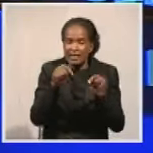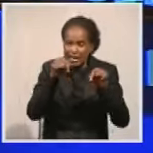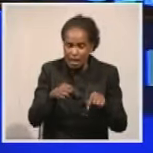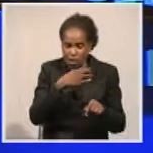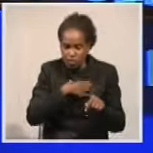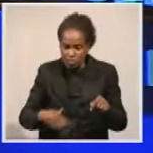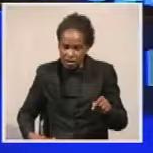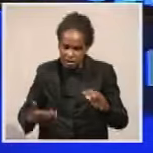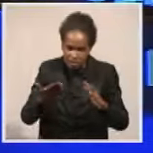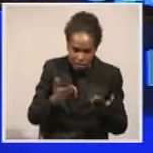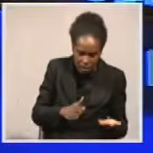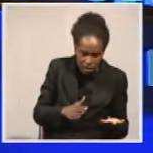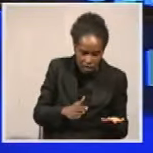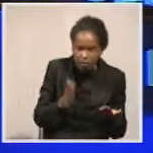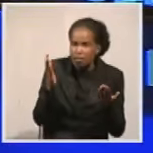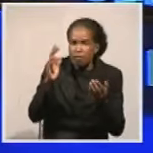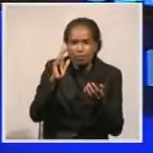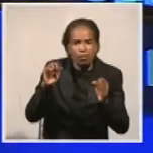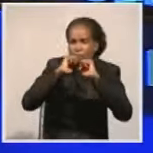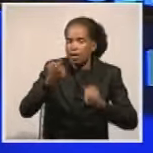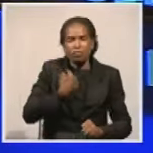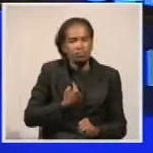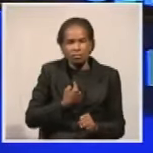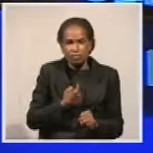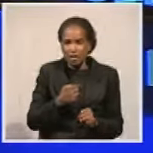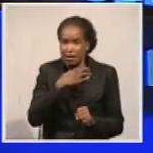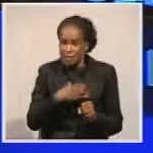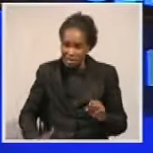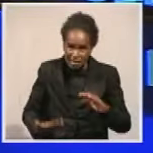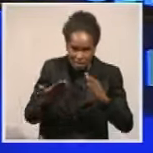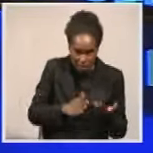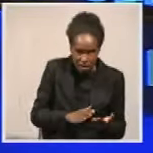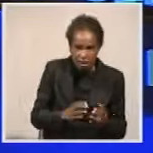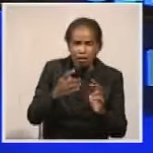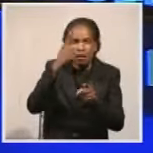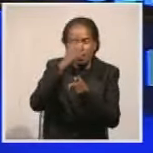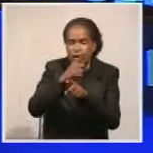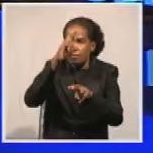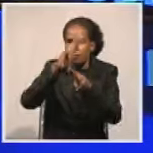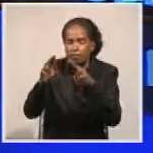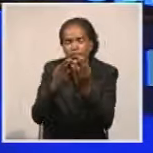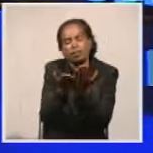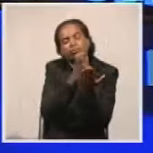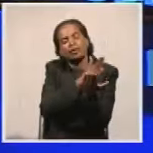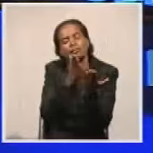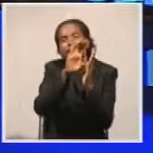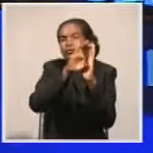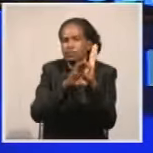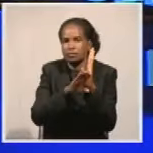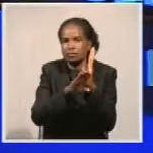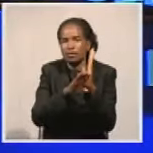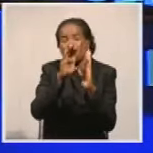do next? What must we do next? Mm. Yeah. What must we do next? And it was there,